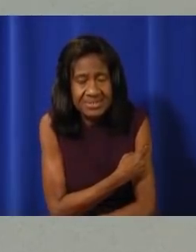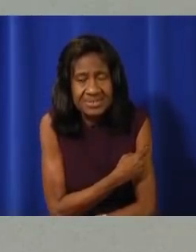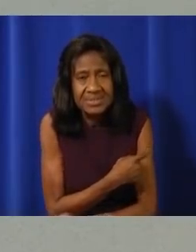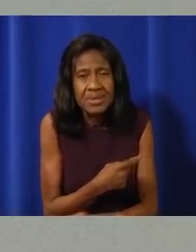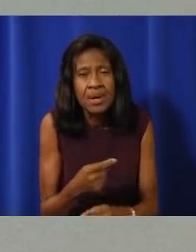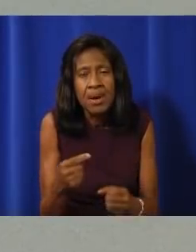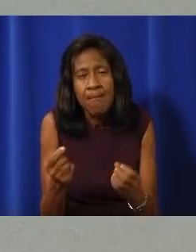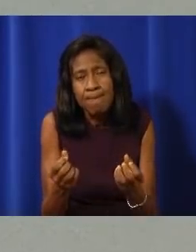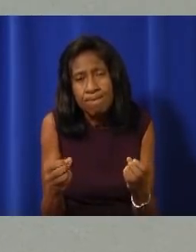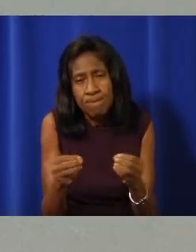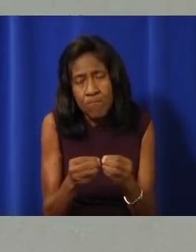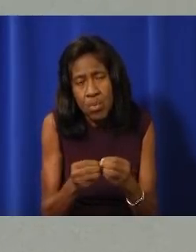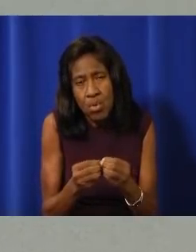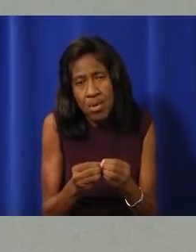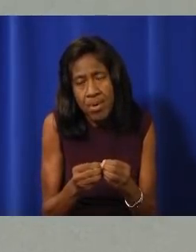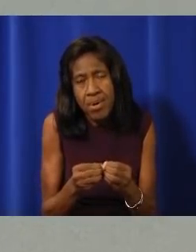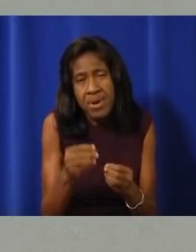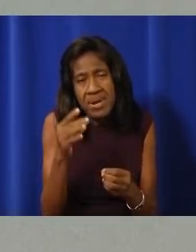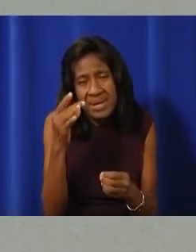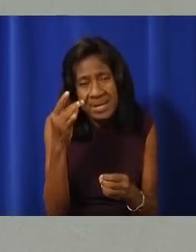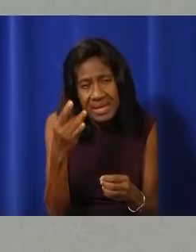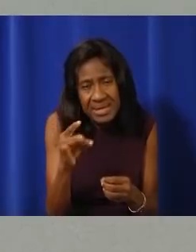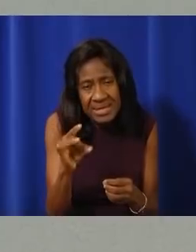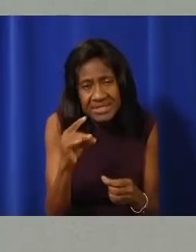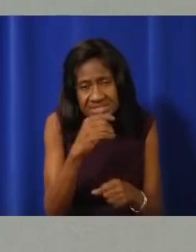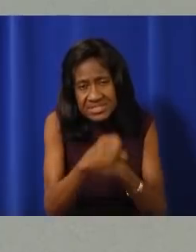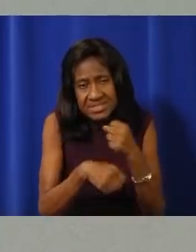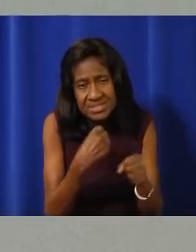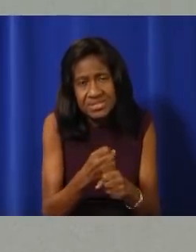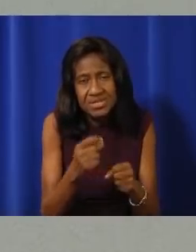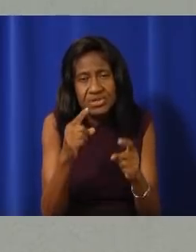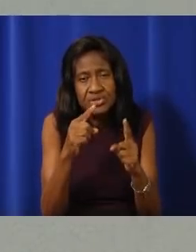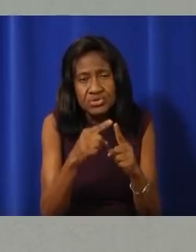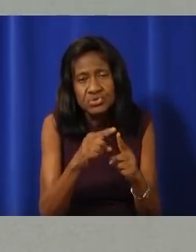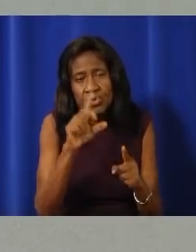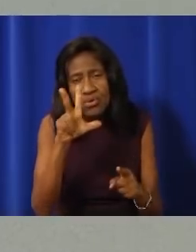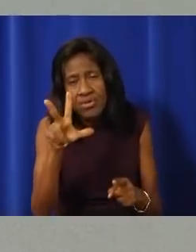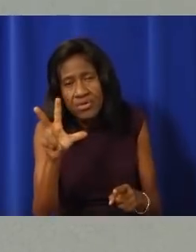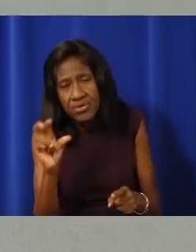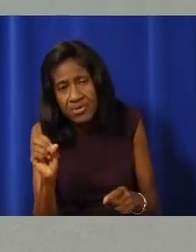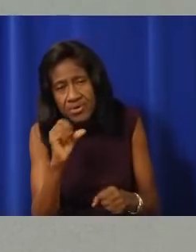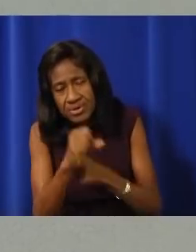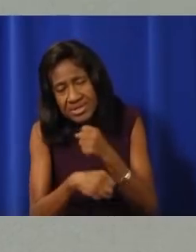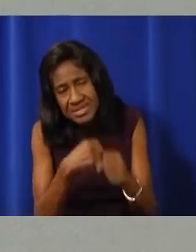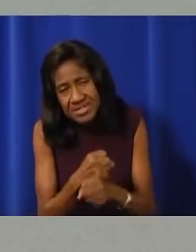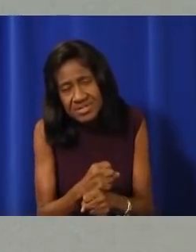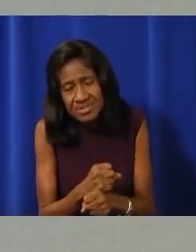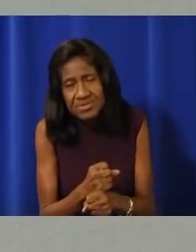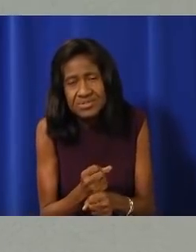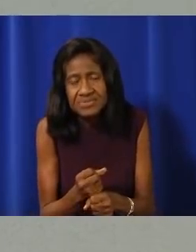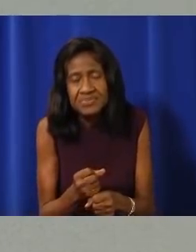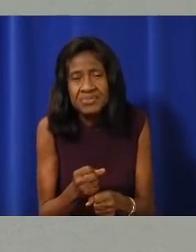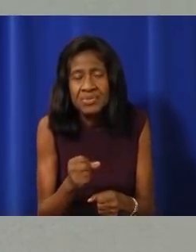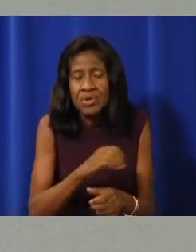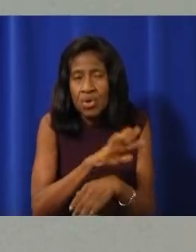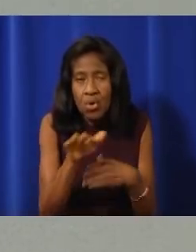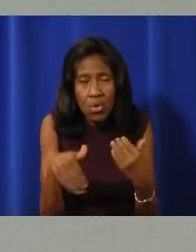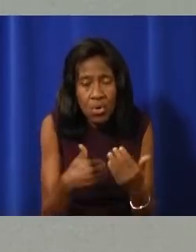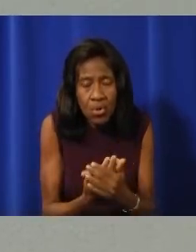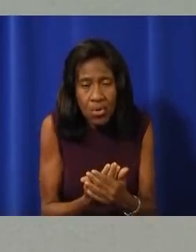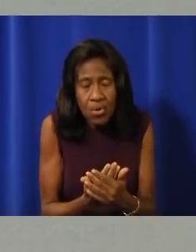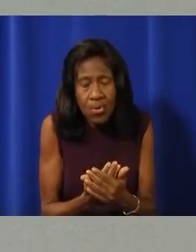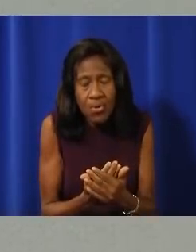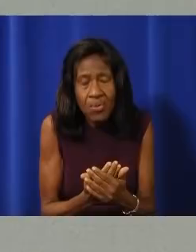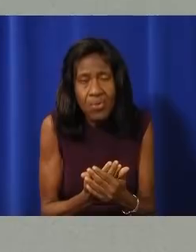We need more in those groups to come forward to get the vaccine. If every eligible age group was at